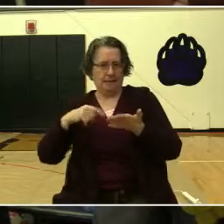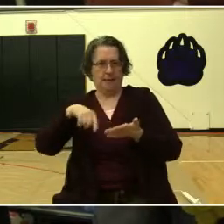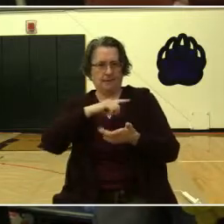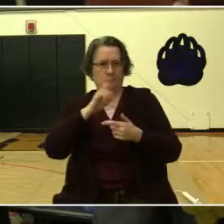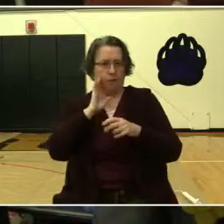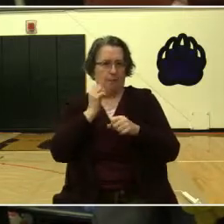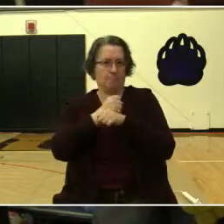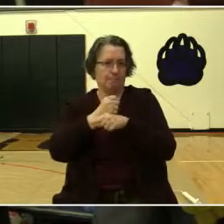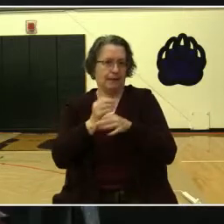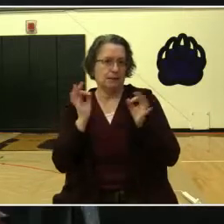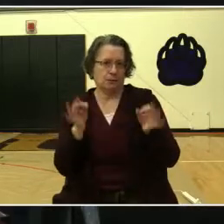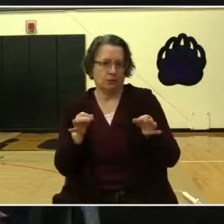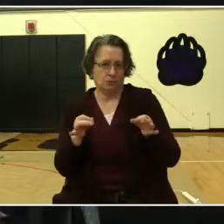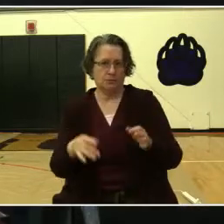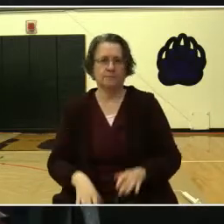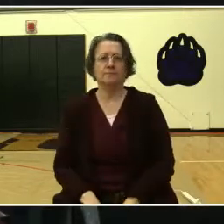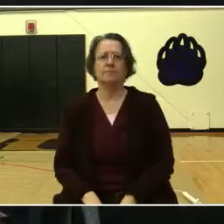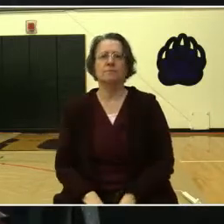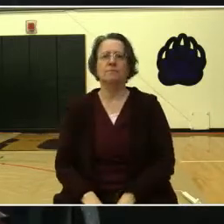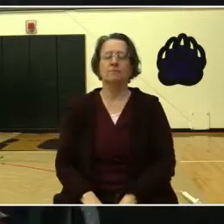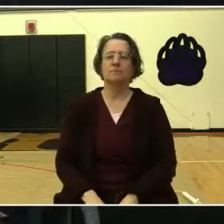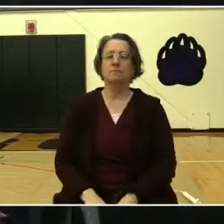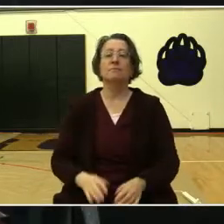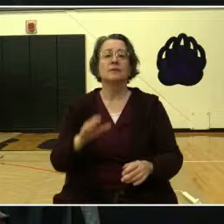this Mr Davis